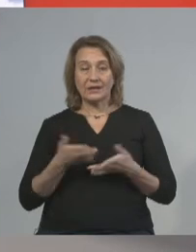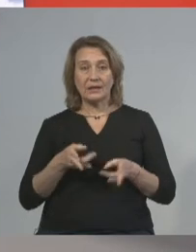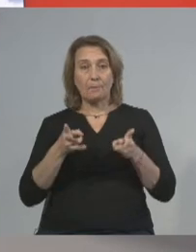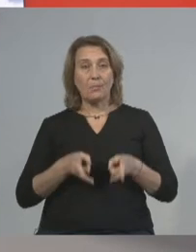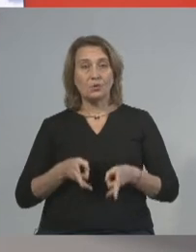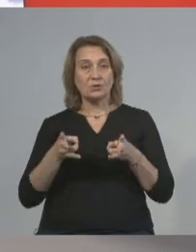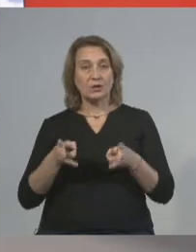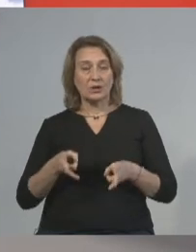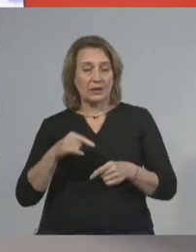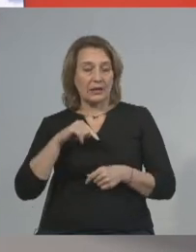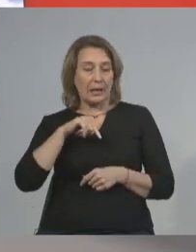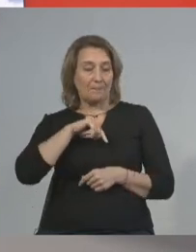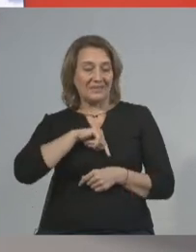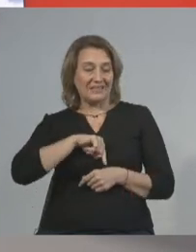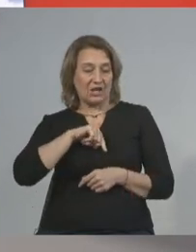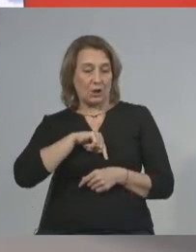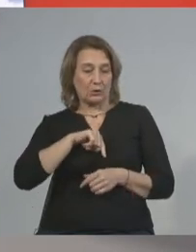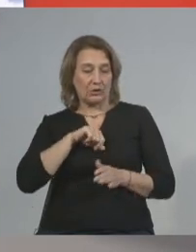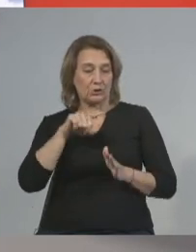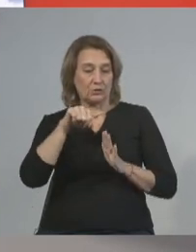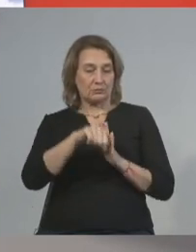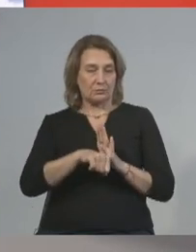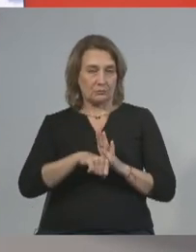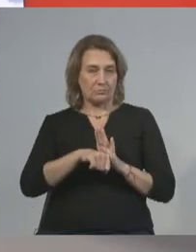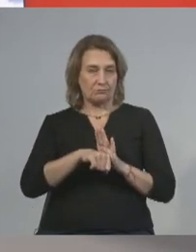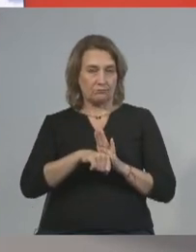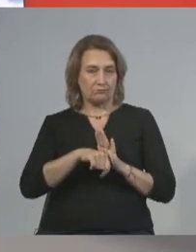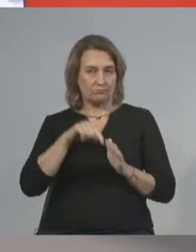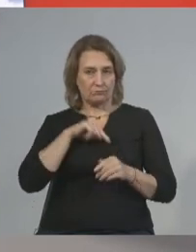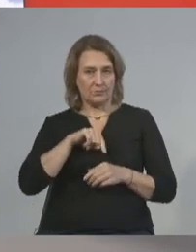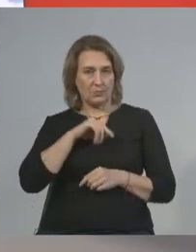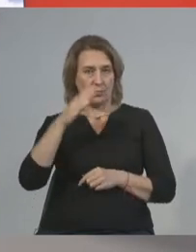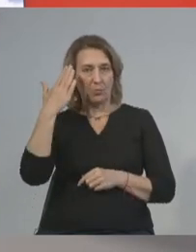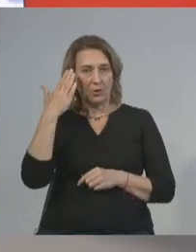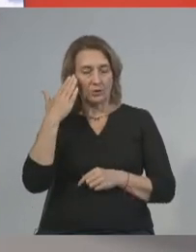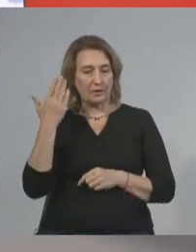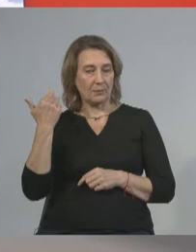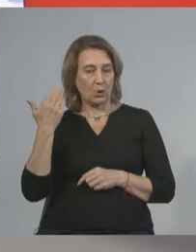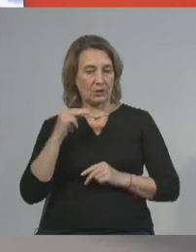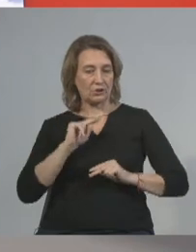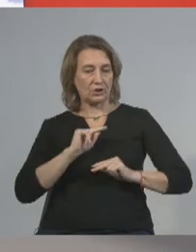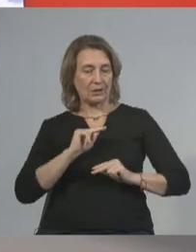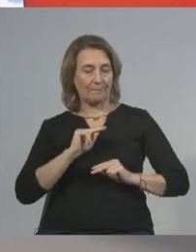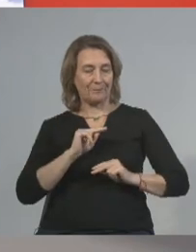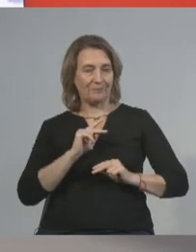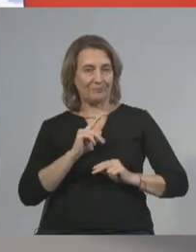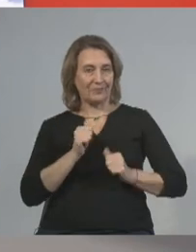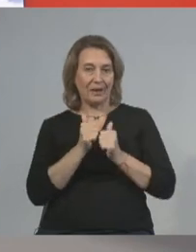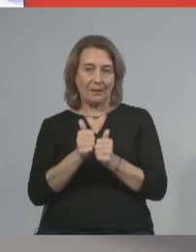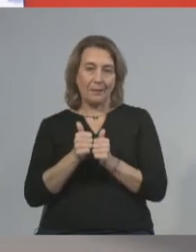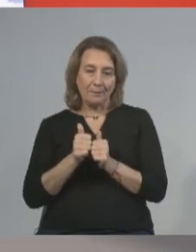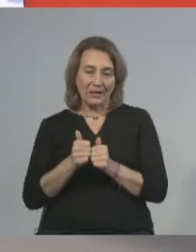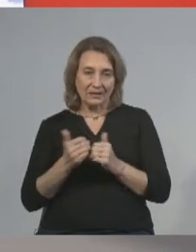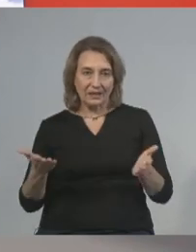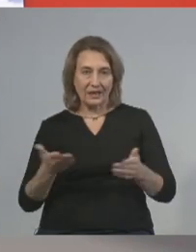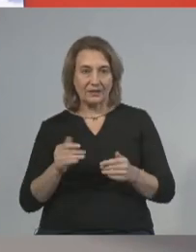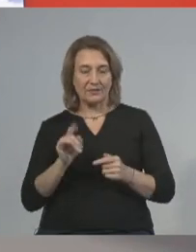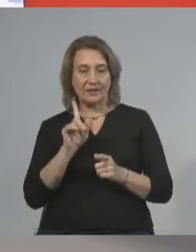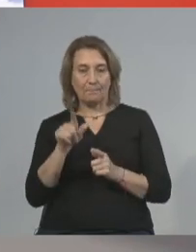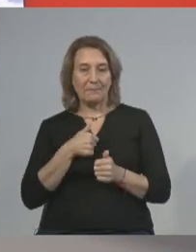of people who suffered from psychological and moral prescient violence from the